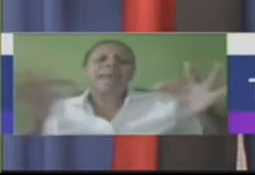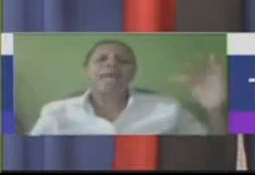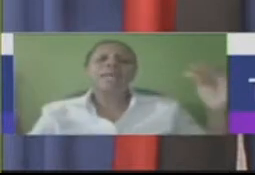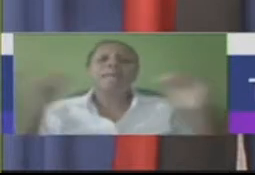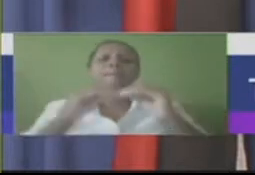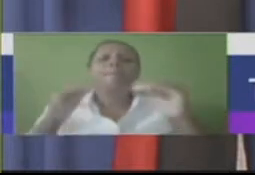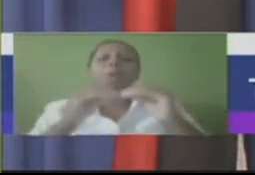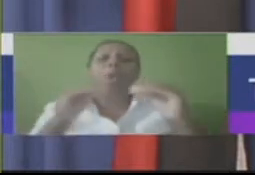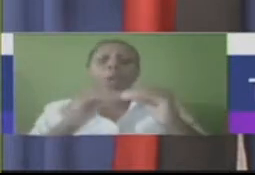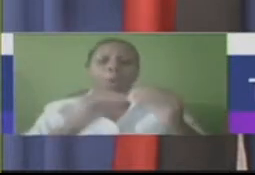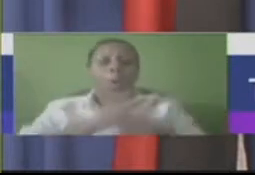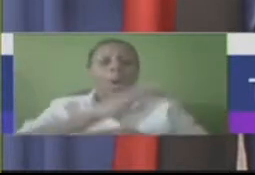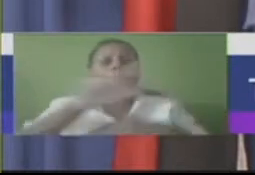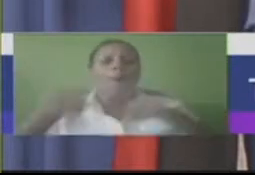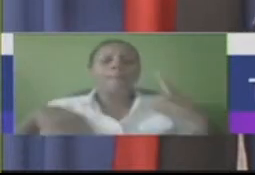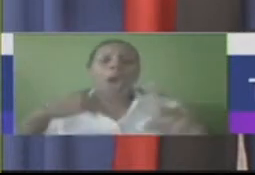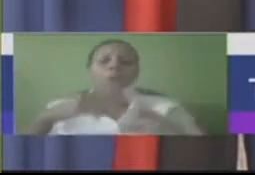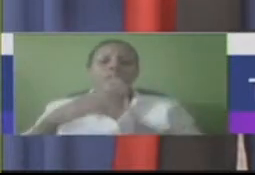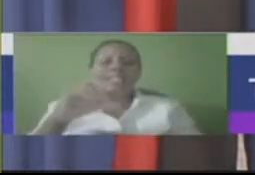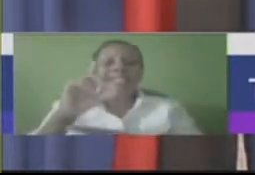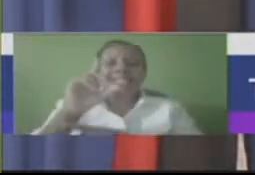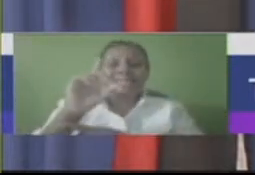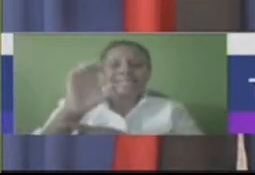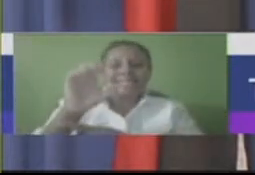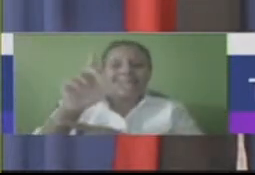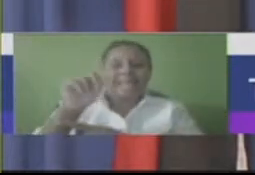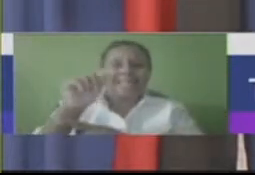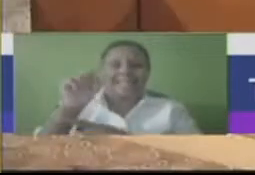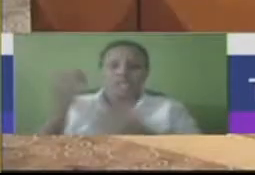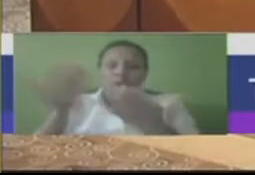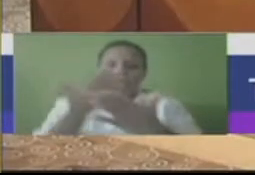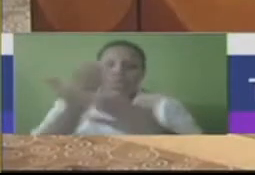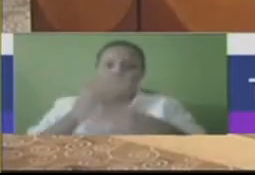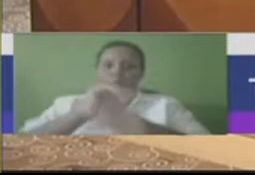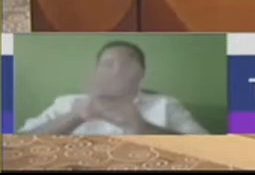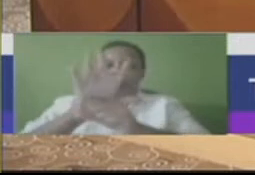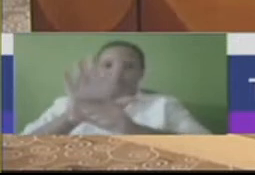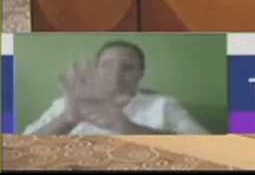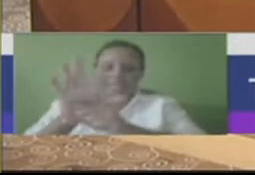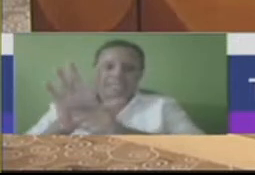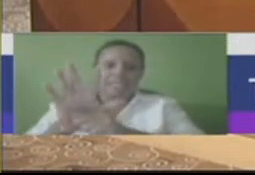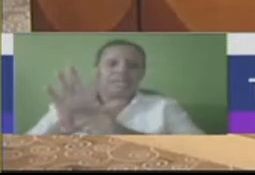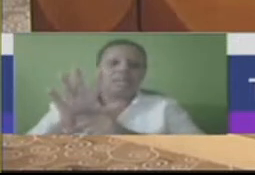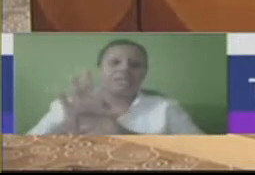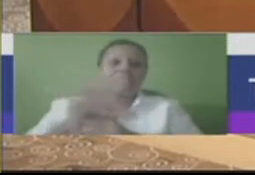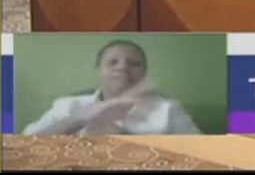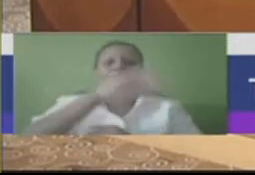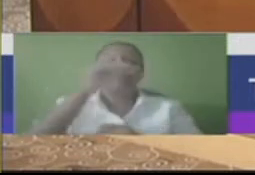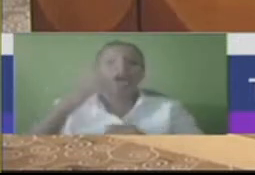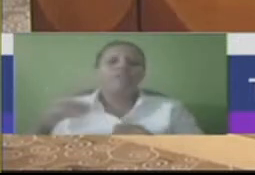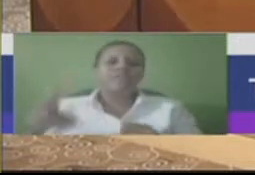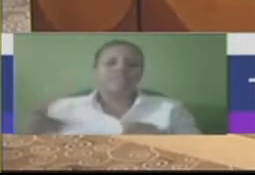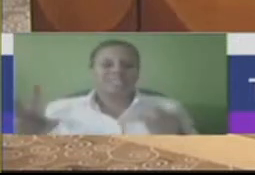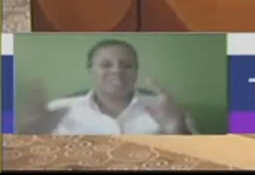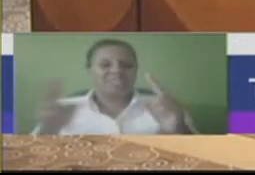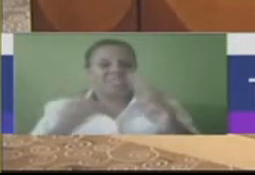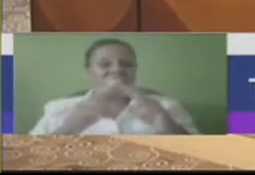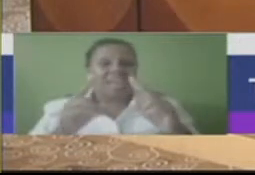say a bit about the Delta variant so that the population can have an